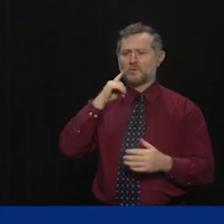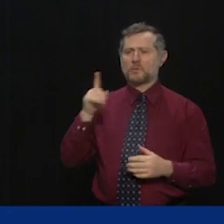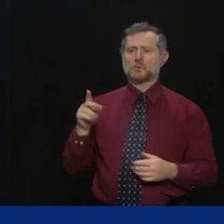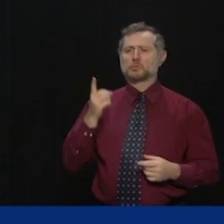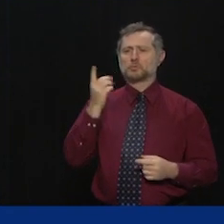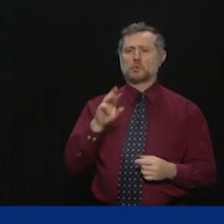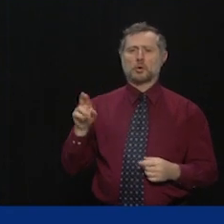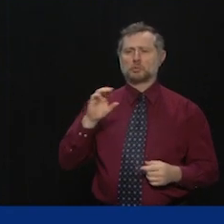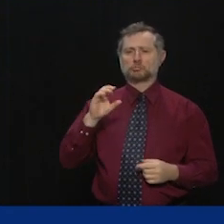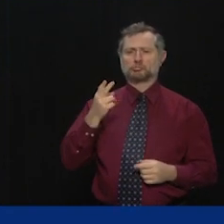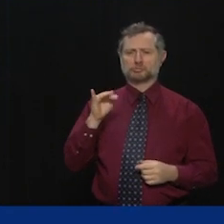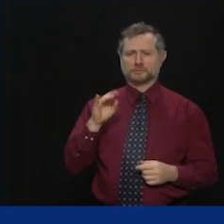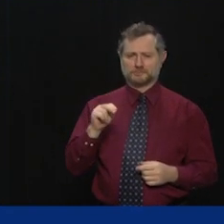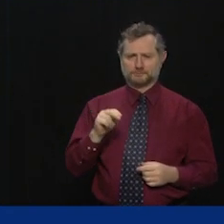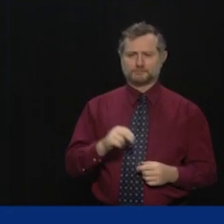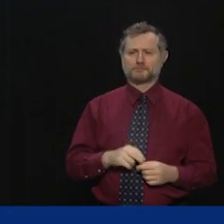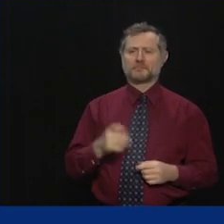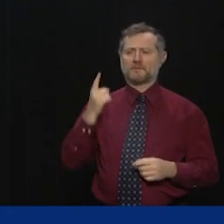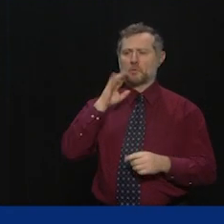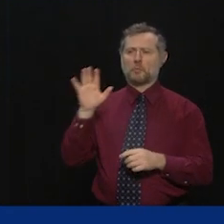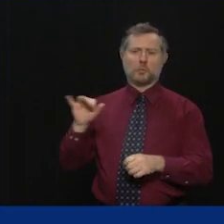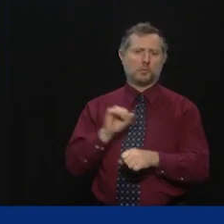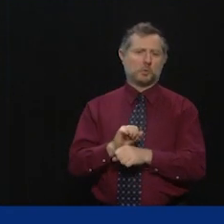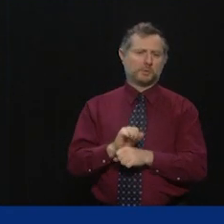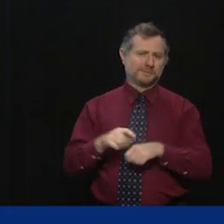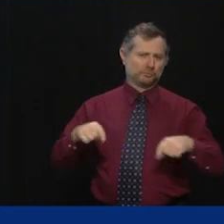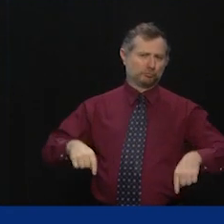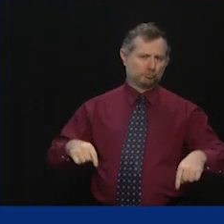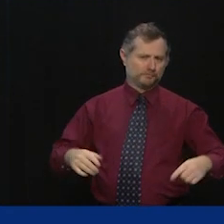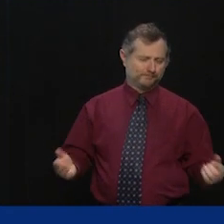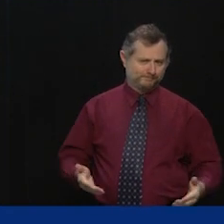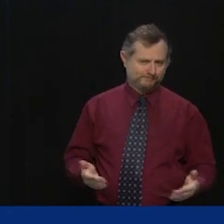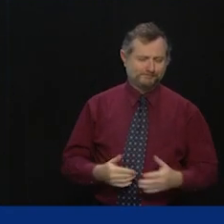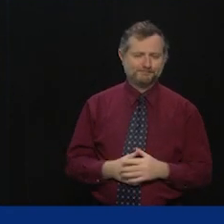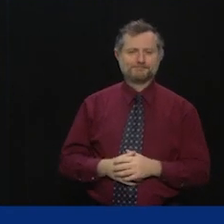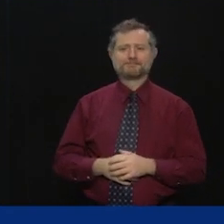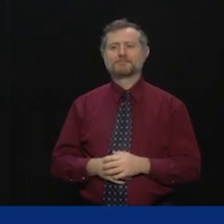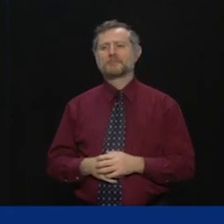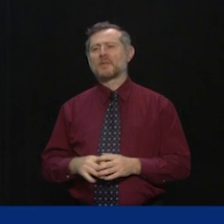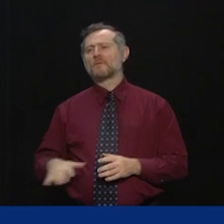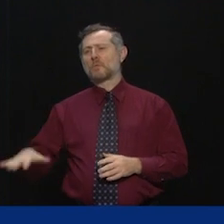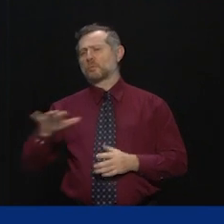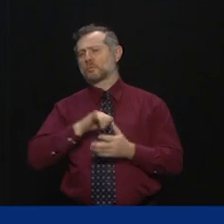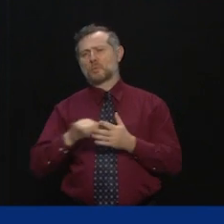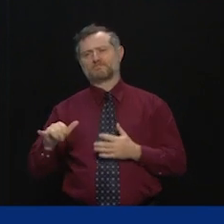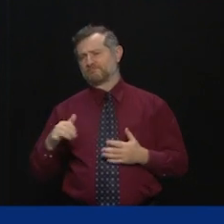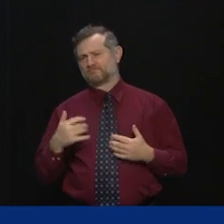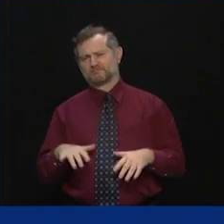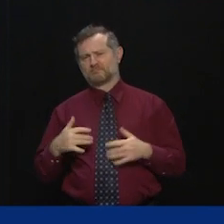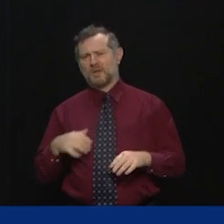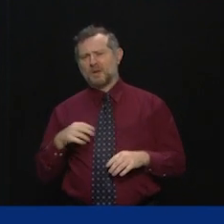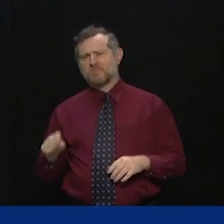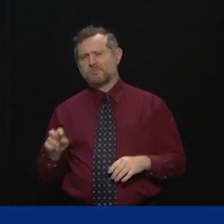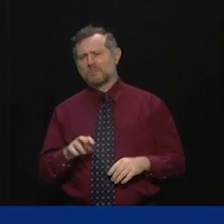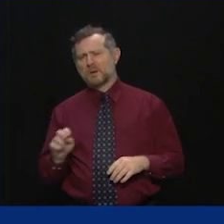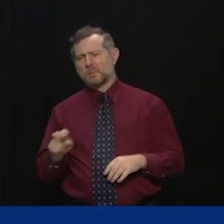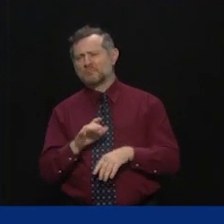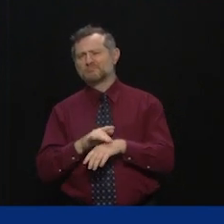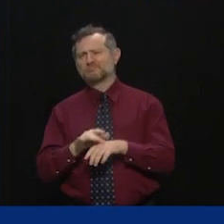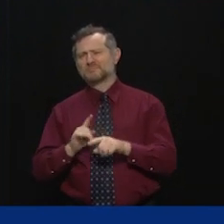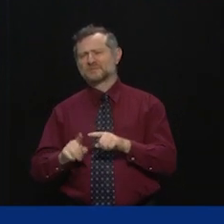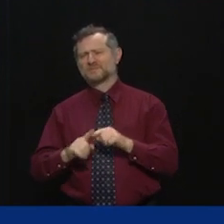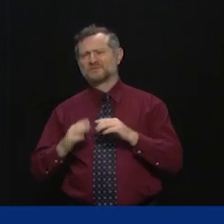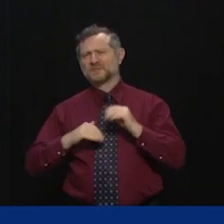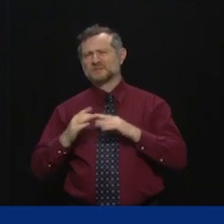done, bringing the services here and all across the state. I've been in more of your facilities than probably anybody, and